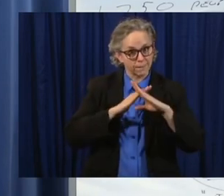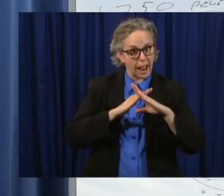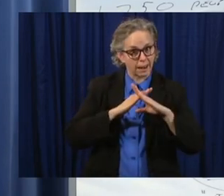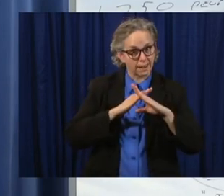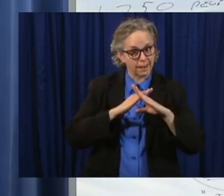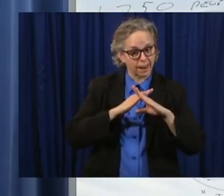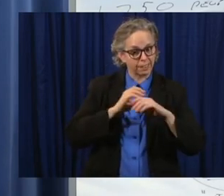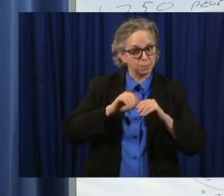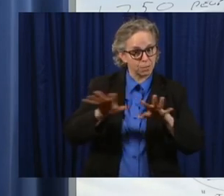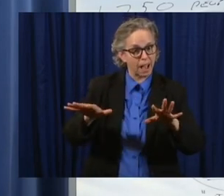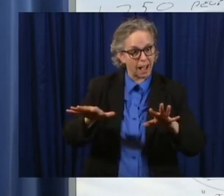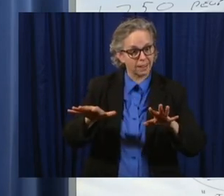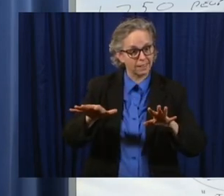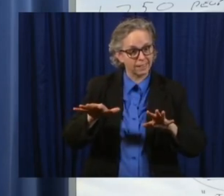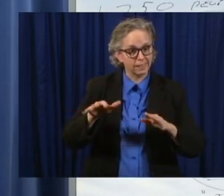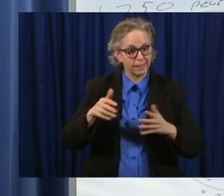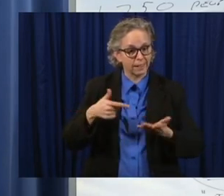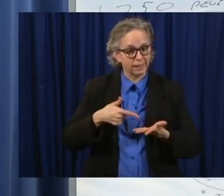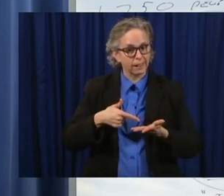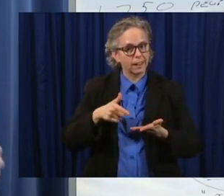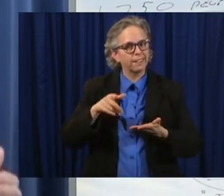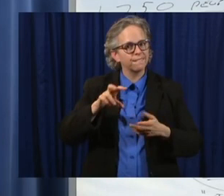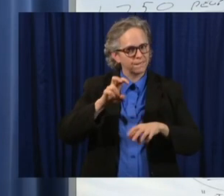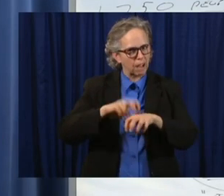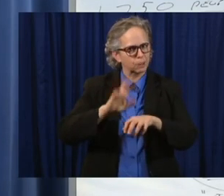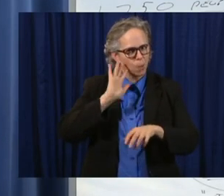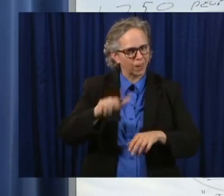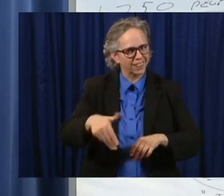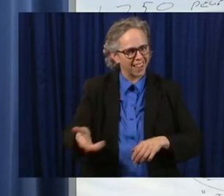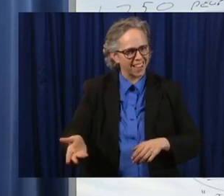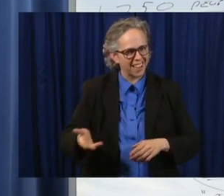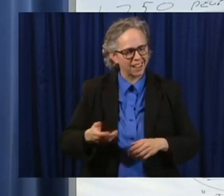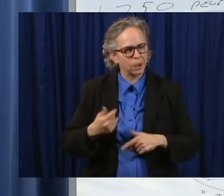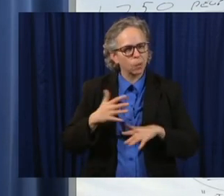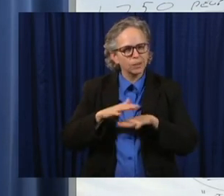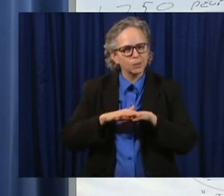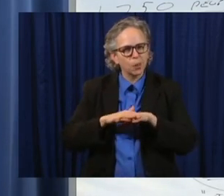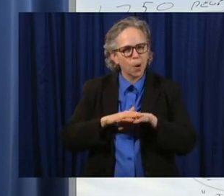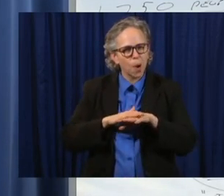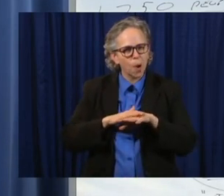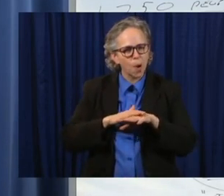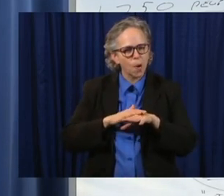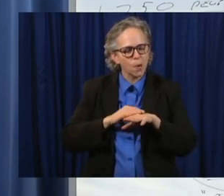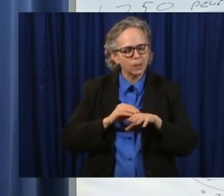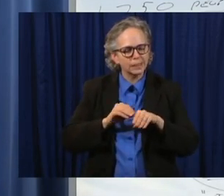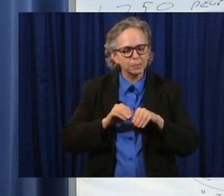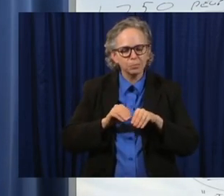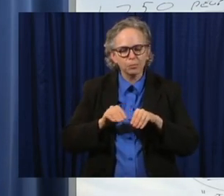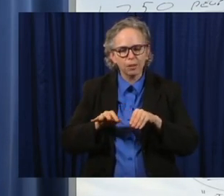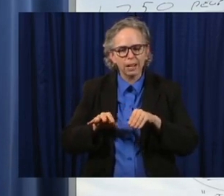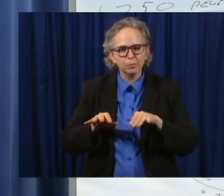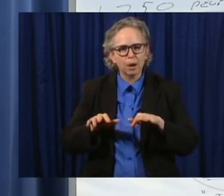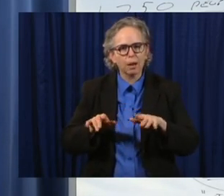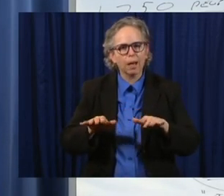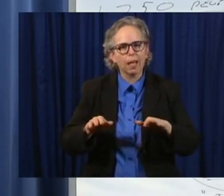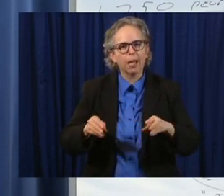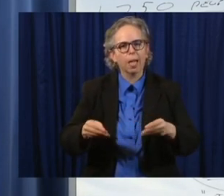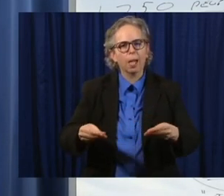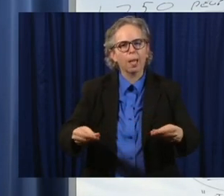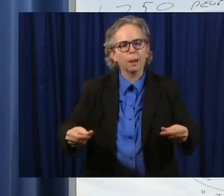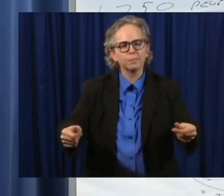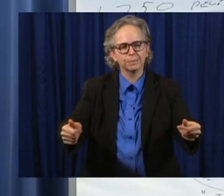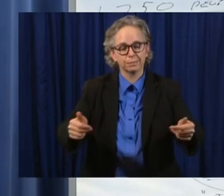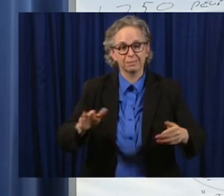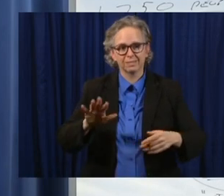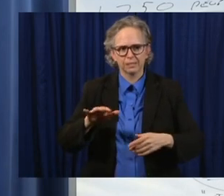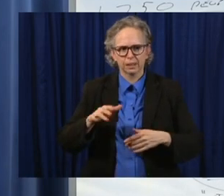you certainly slow it down, that particular virus, as it moves around. So what we talked about today with the robust testing,